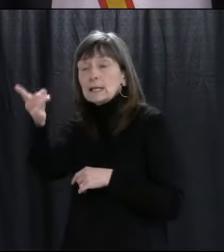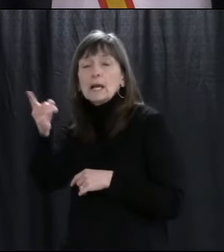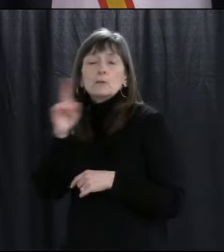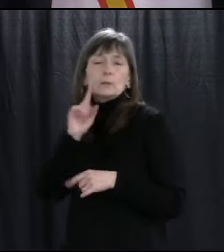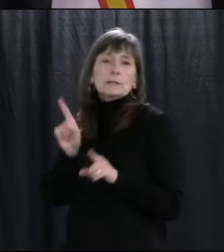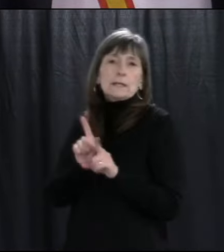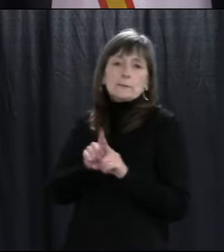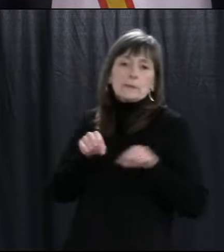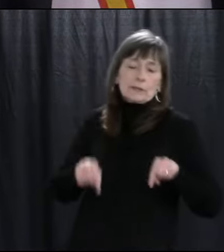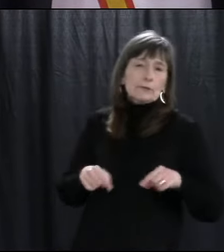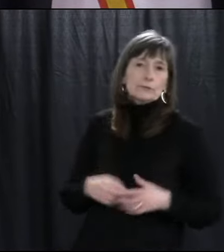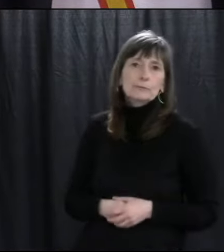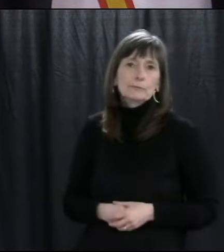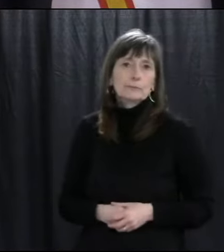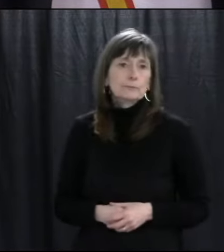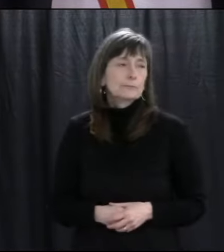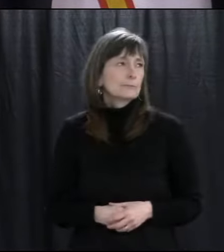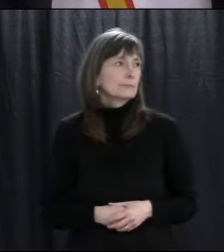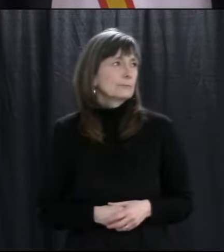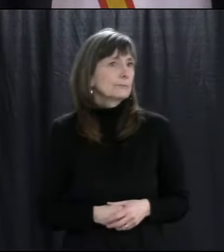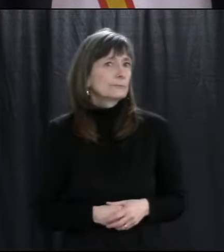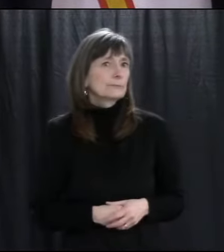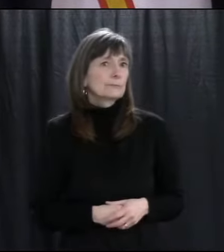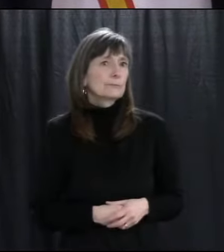someone from St. Pierre-Miquelon.